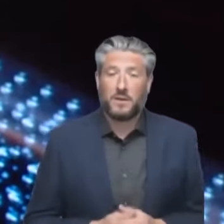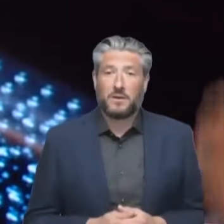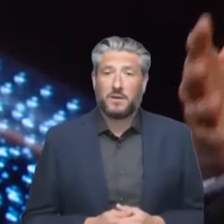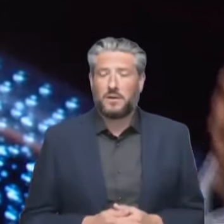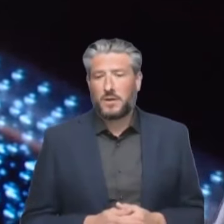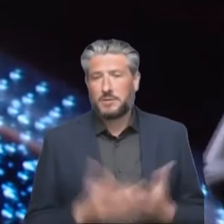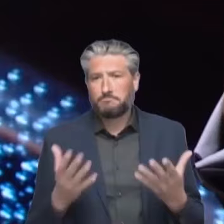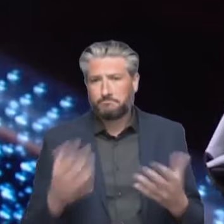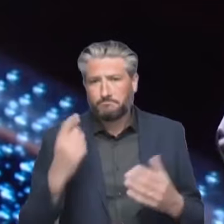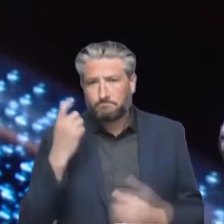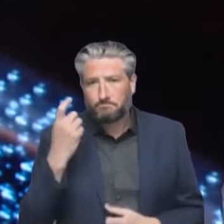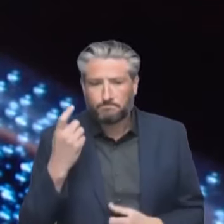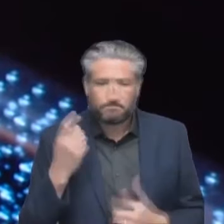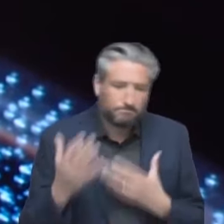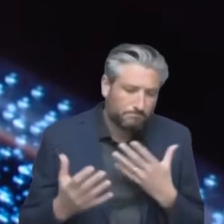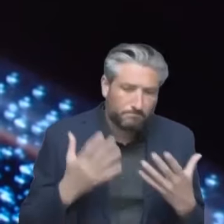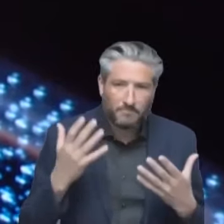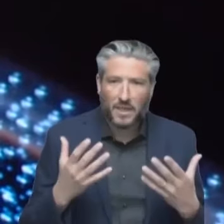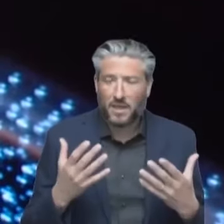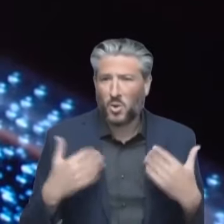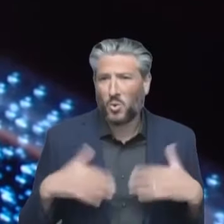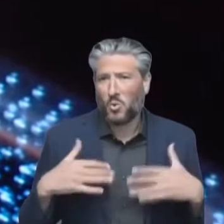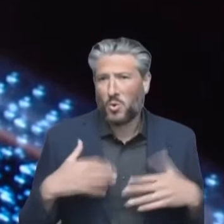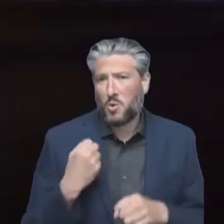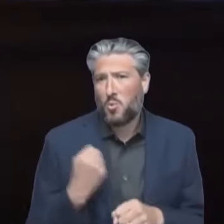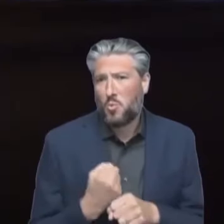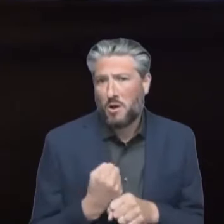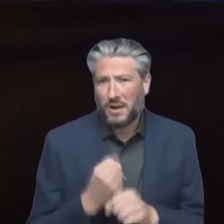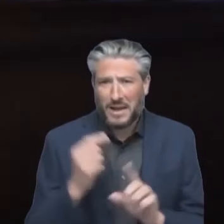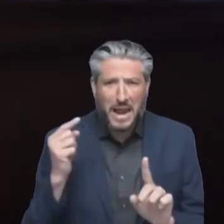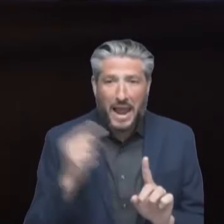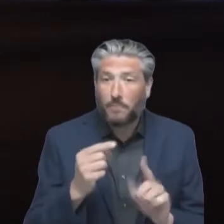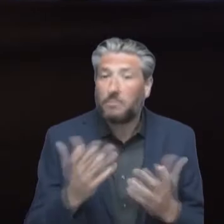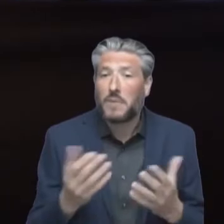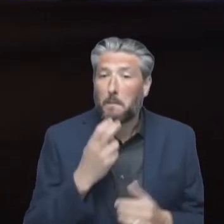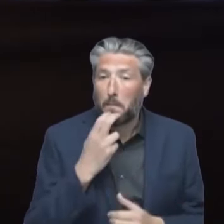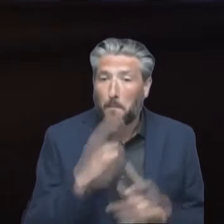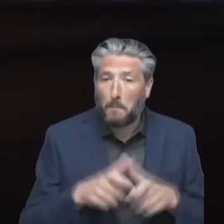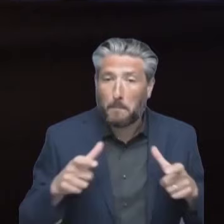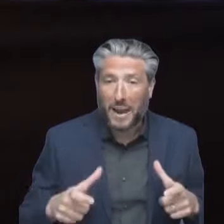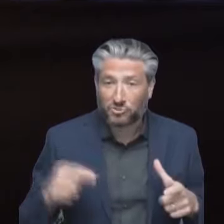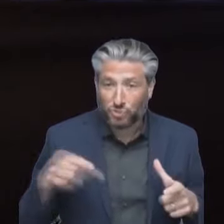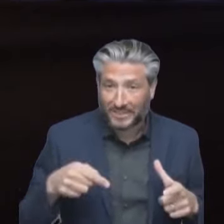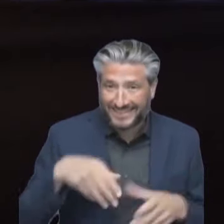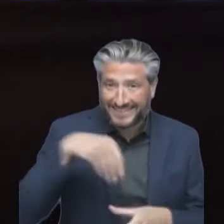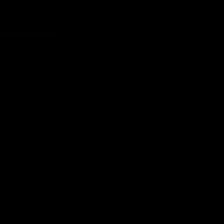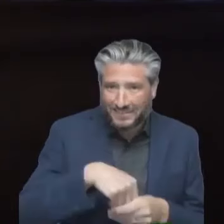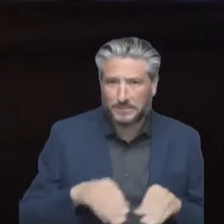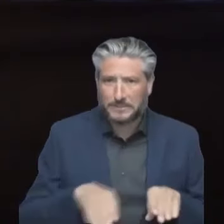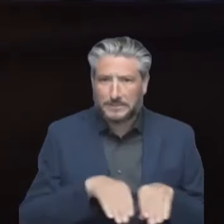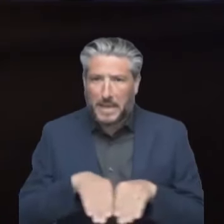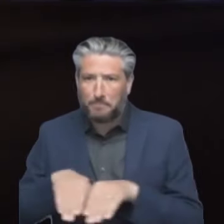the immense amount of work carried out on the standardization of our battery cells, as well as on the electronic architecture of our